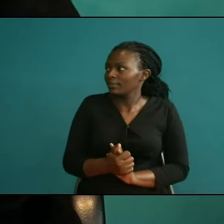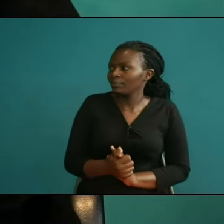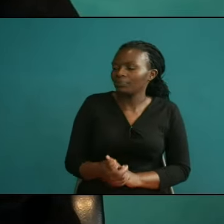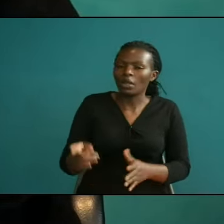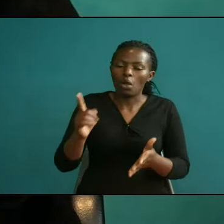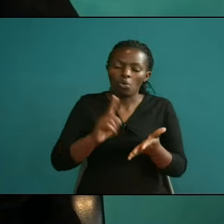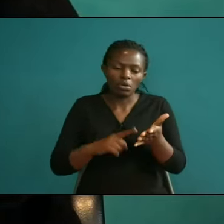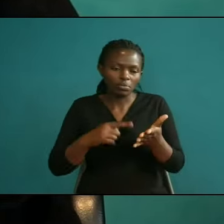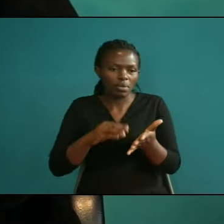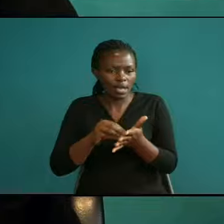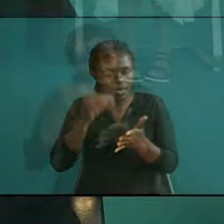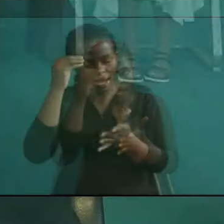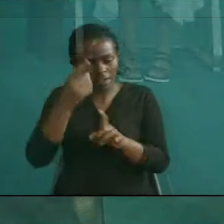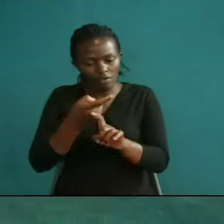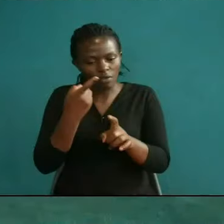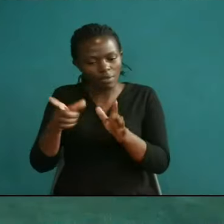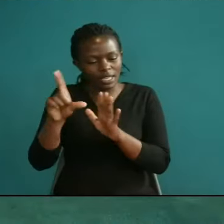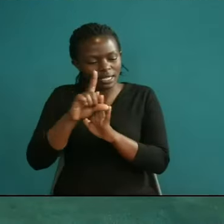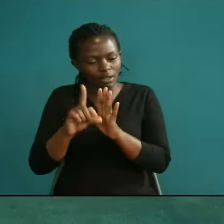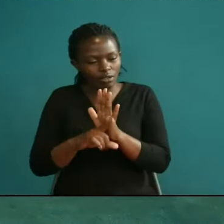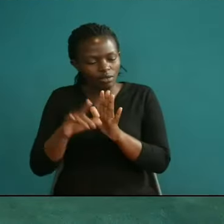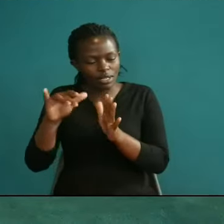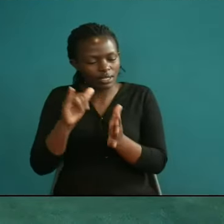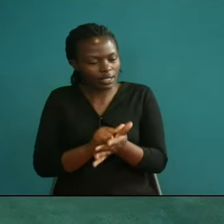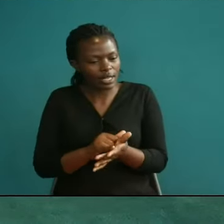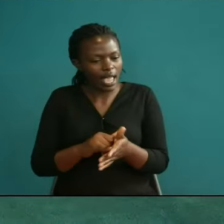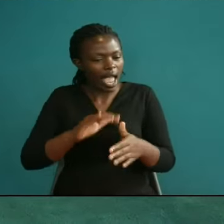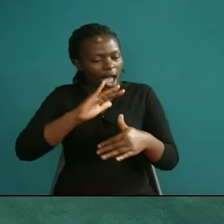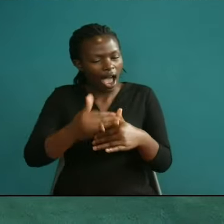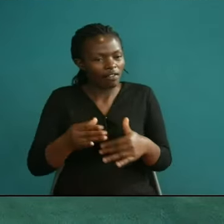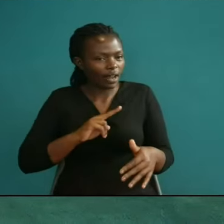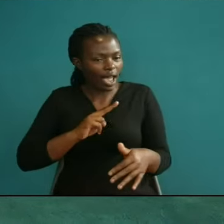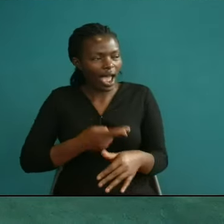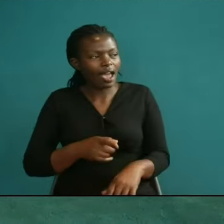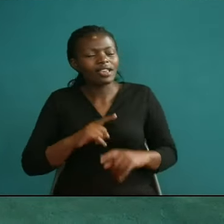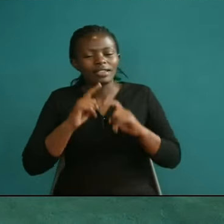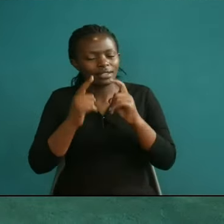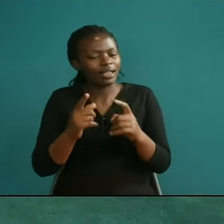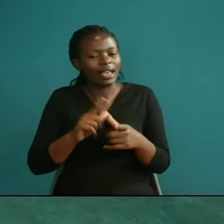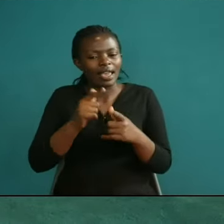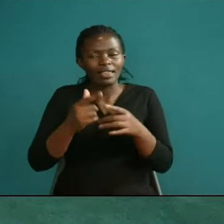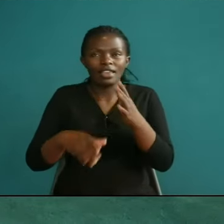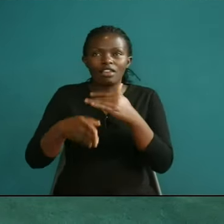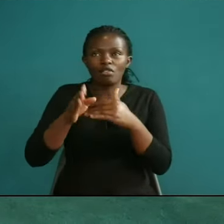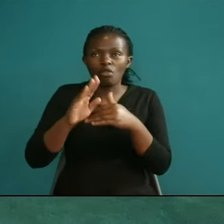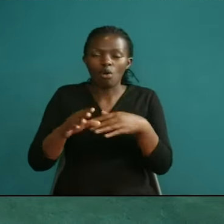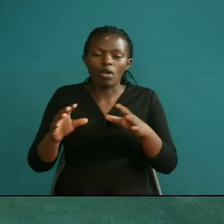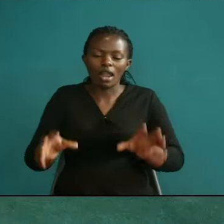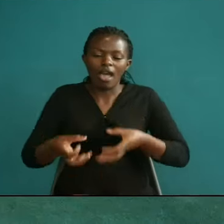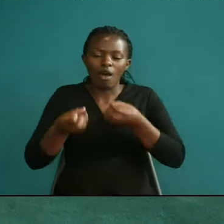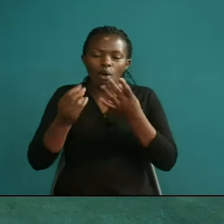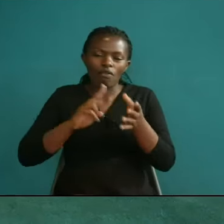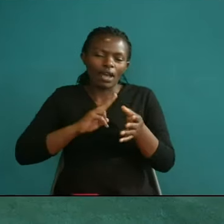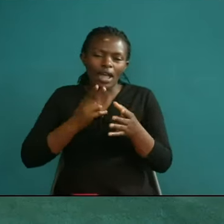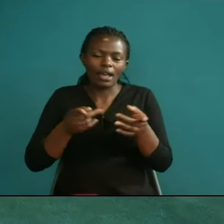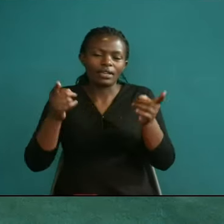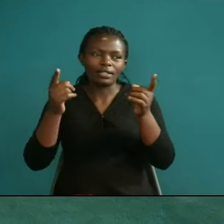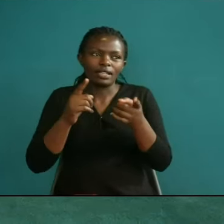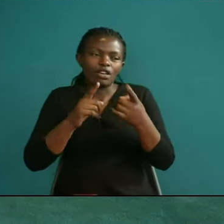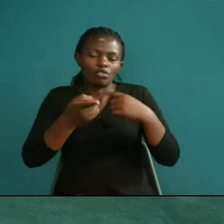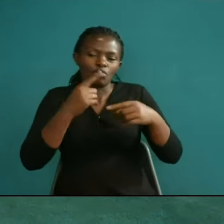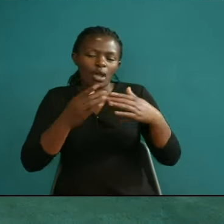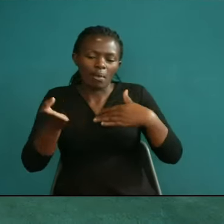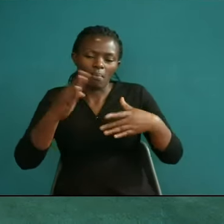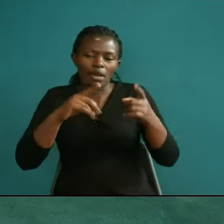is, even after we sin, the Lord offers us to come to His fold, and He will cover us with His